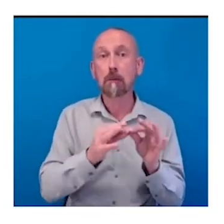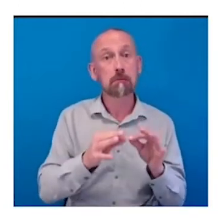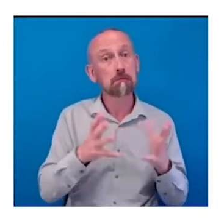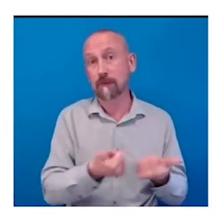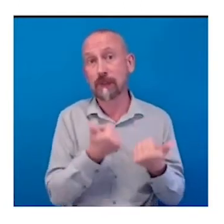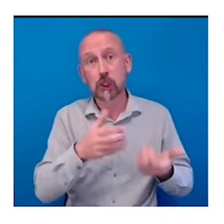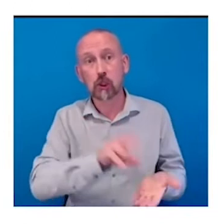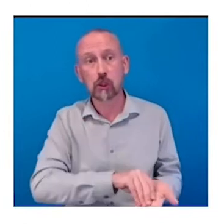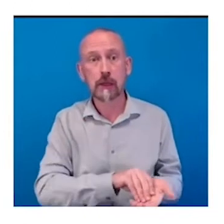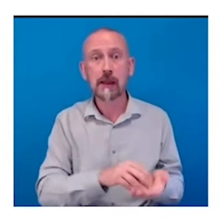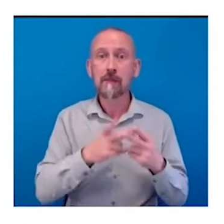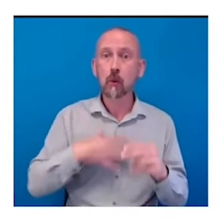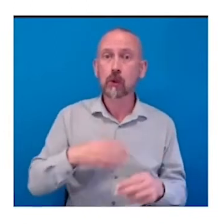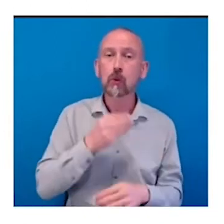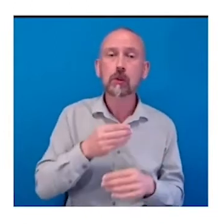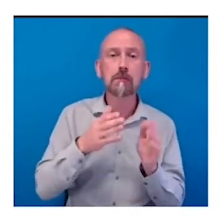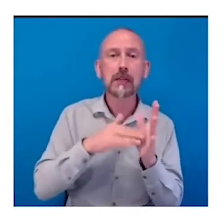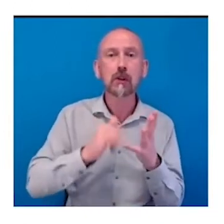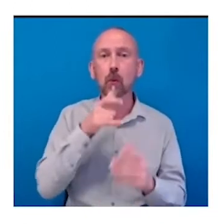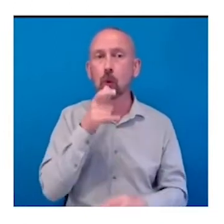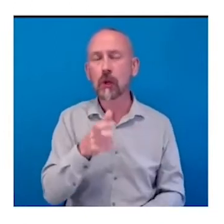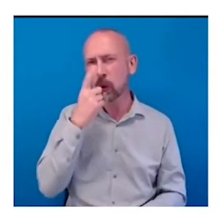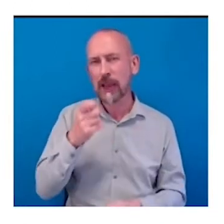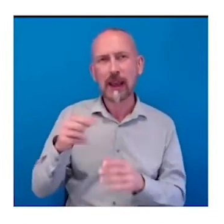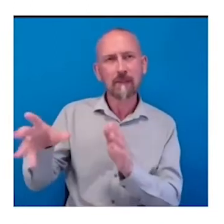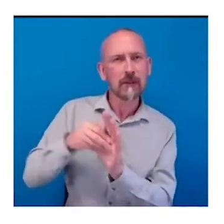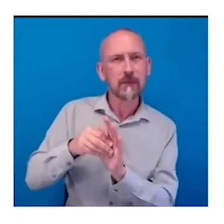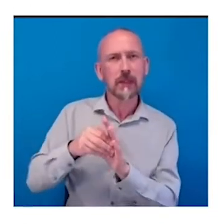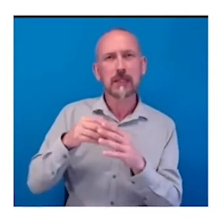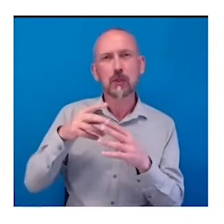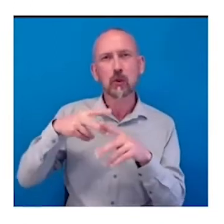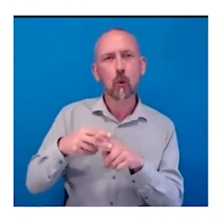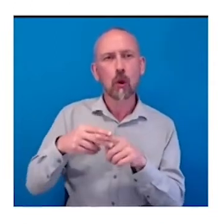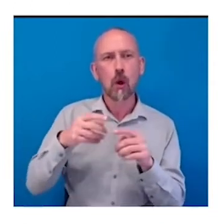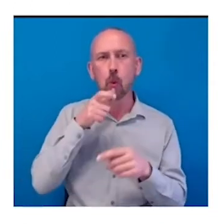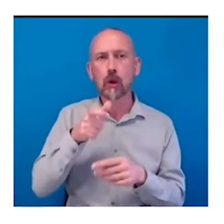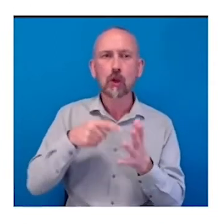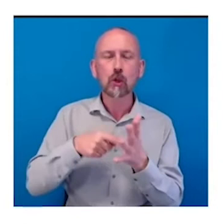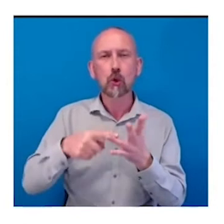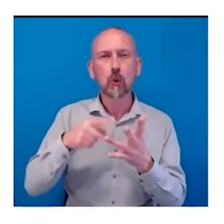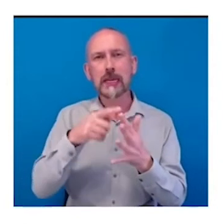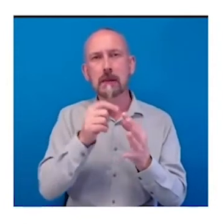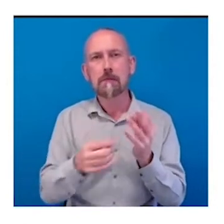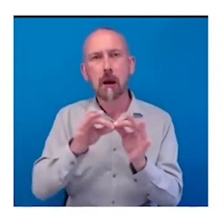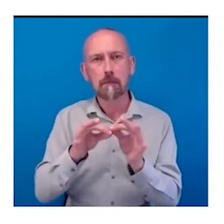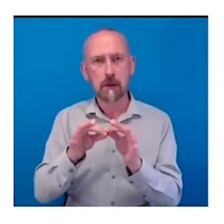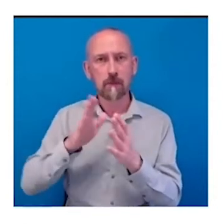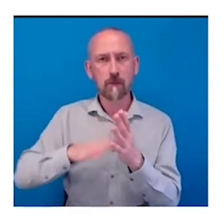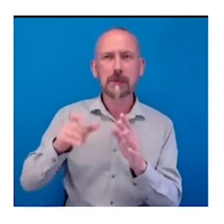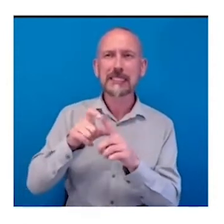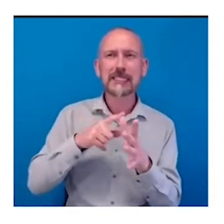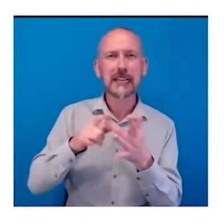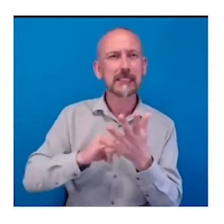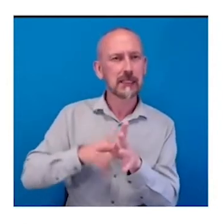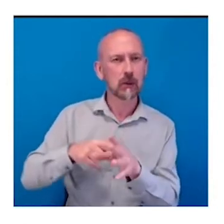to EPUB tool from the DAISY website, make yourself a structured Word document, and then create a wonderful EPUB, which you can then try